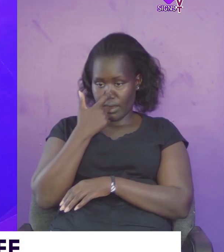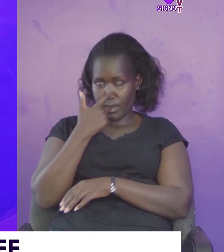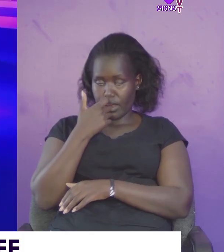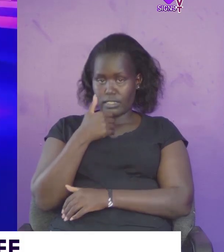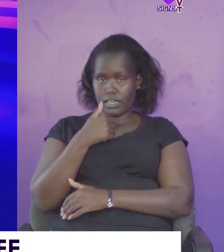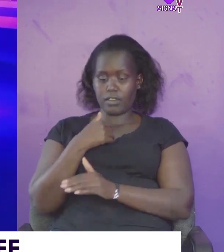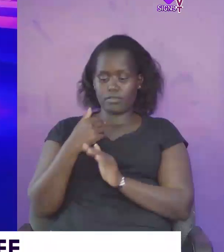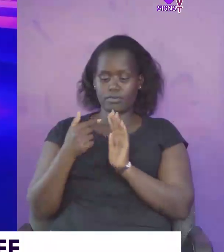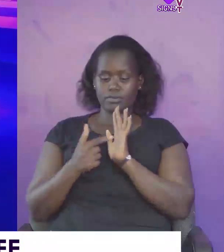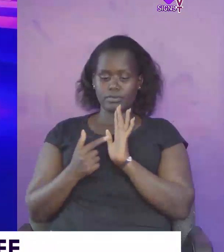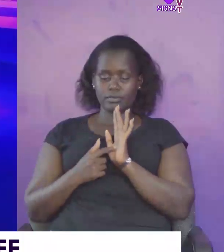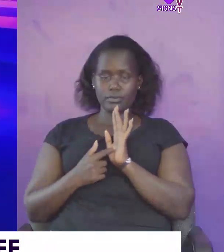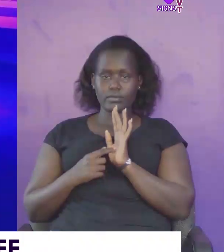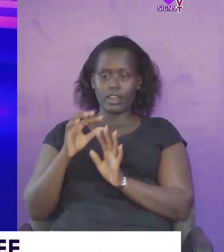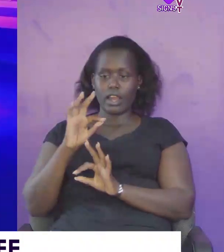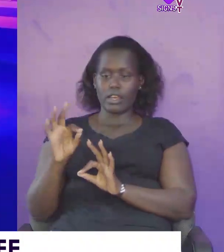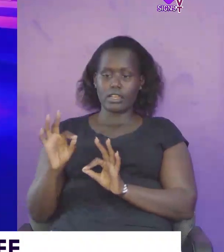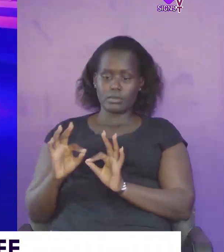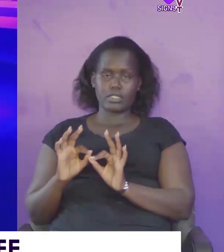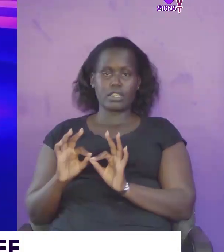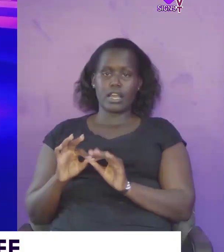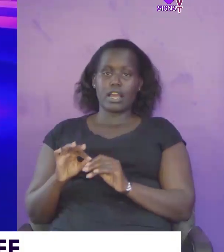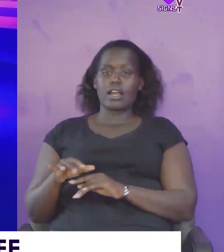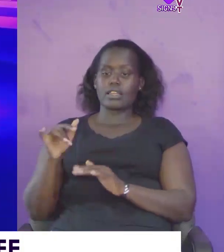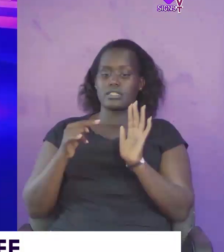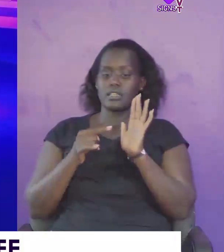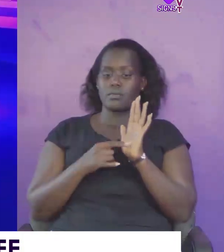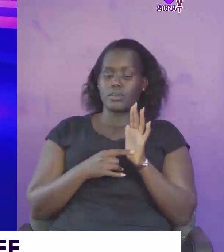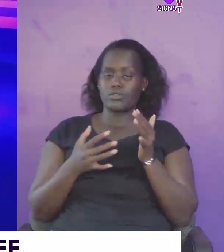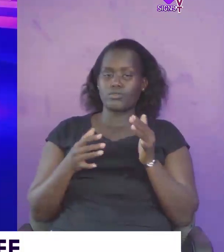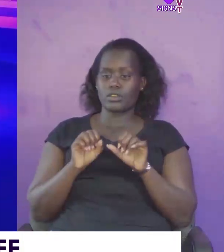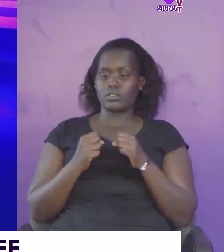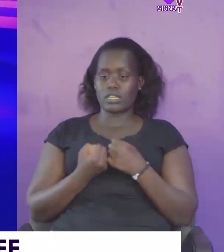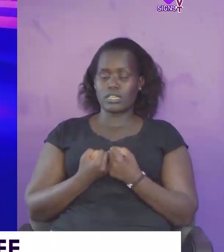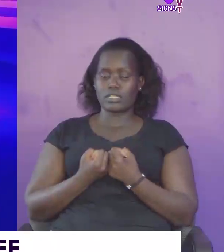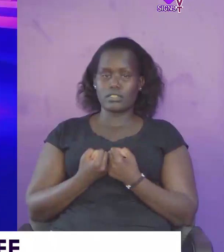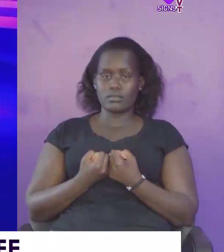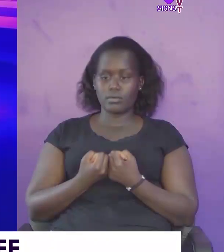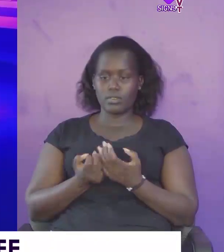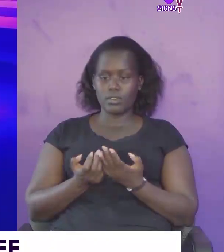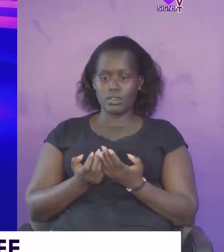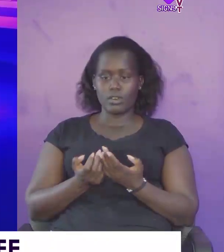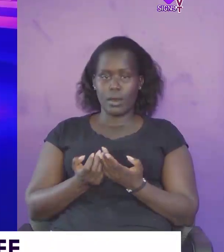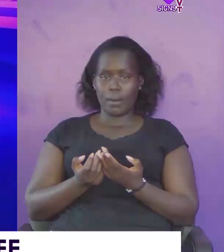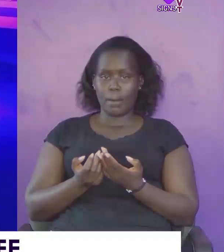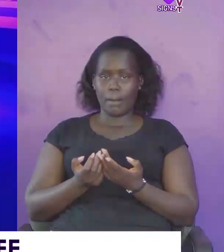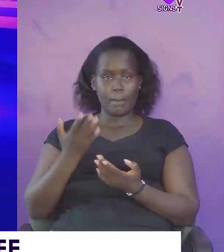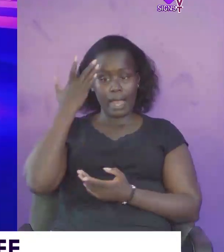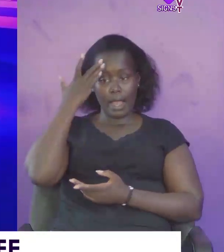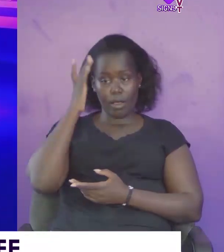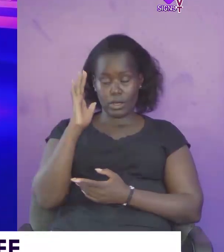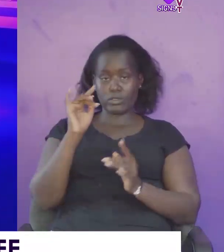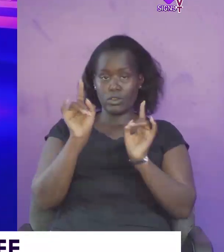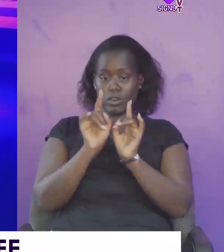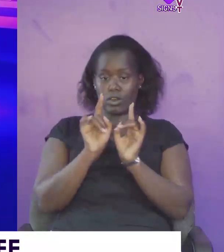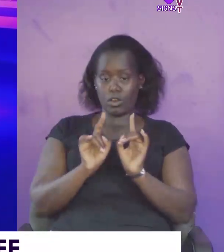point, and especially at this point, where the society seems to stand at crossroads. Yeah. They don't know, and we